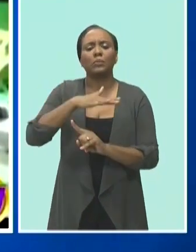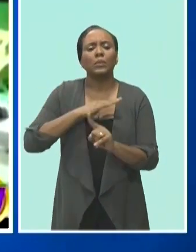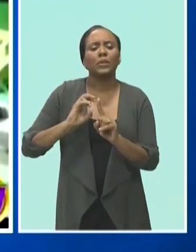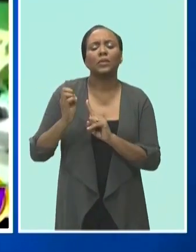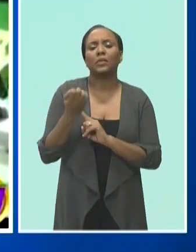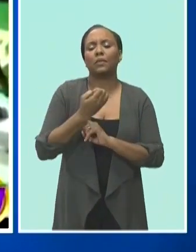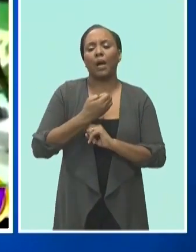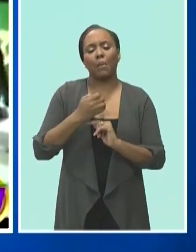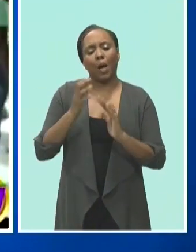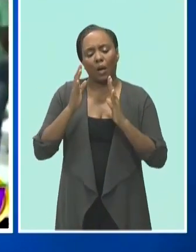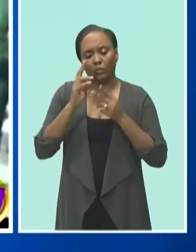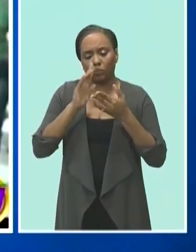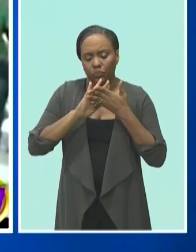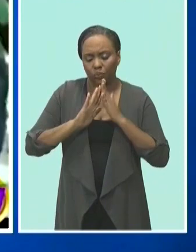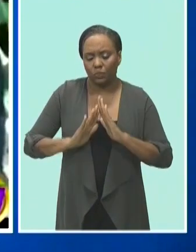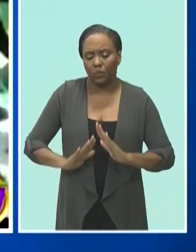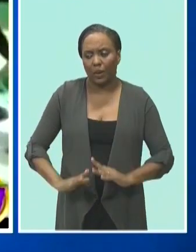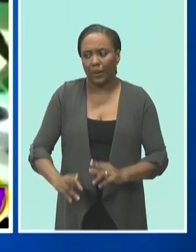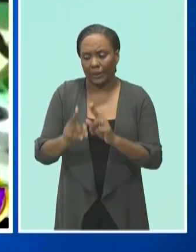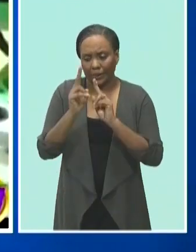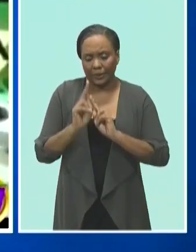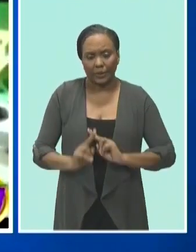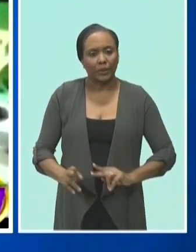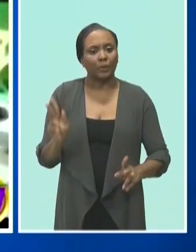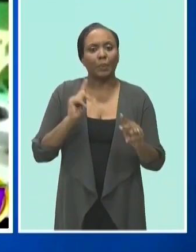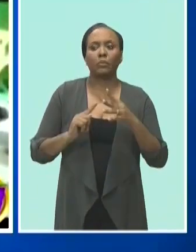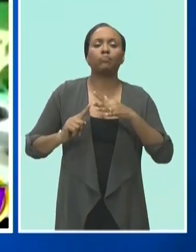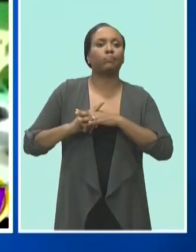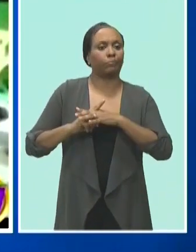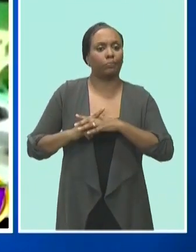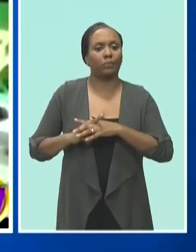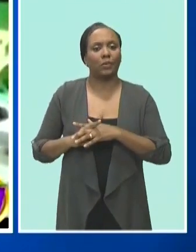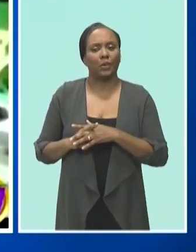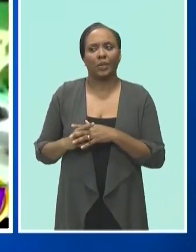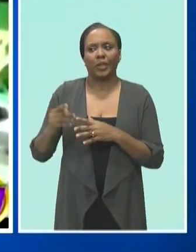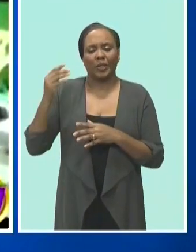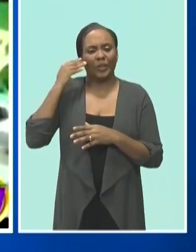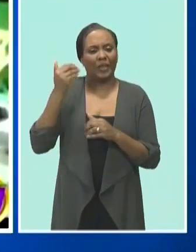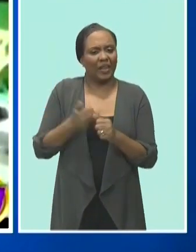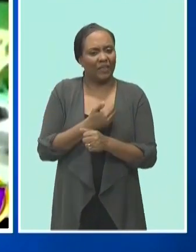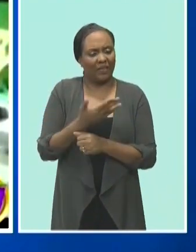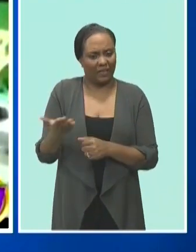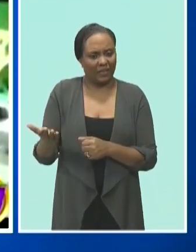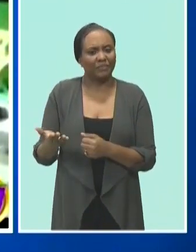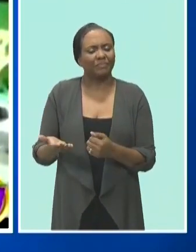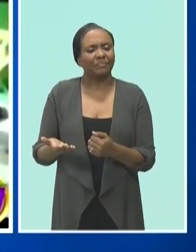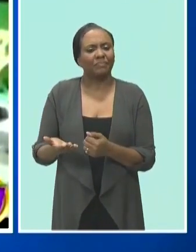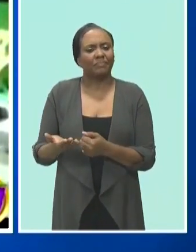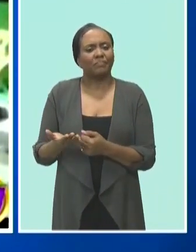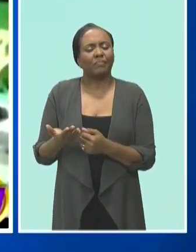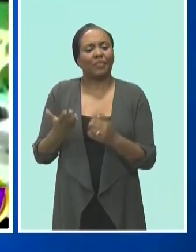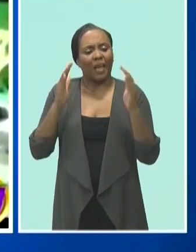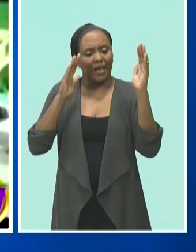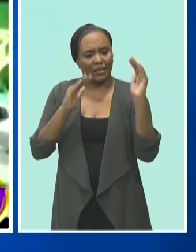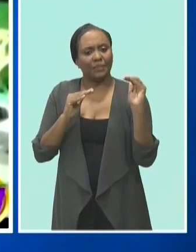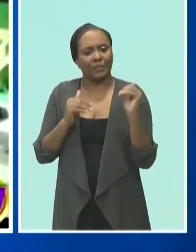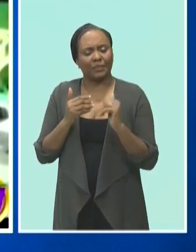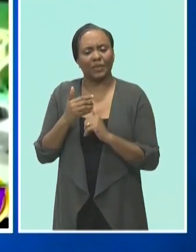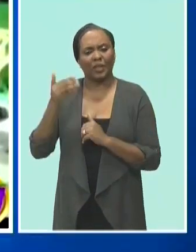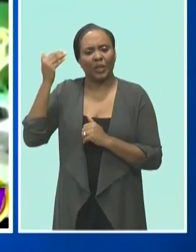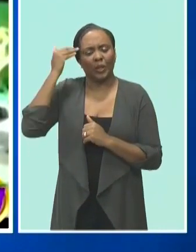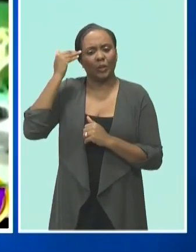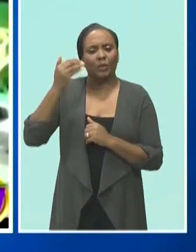Centre. The people who turned up today for the viewing knew exactly what to expect. They knew it was a closed